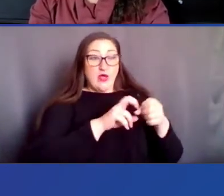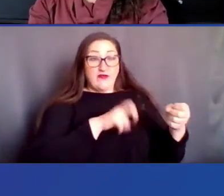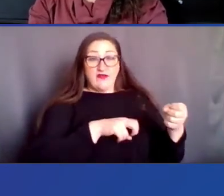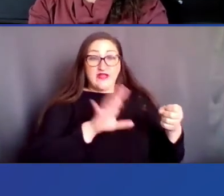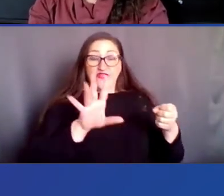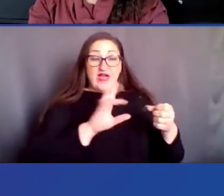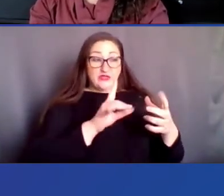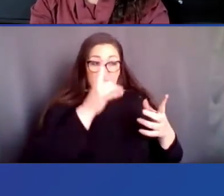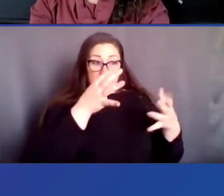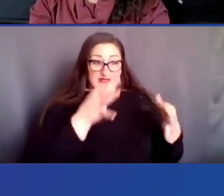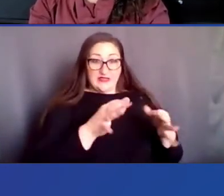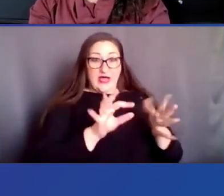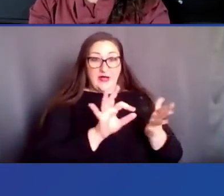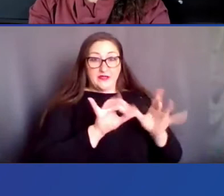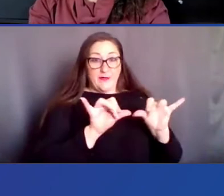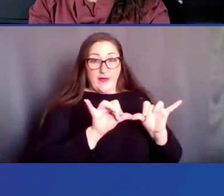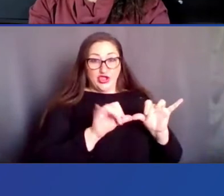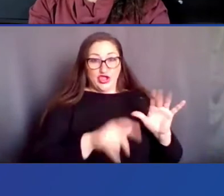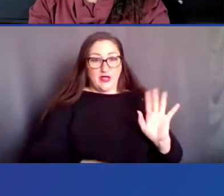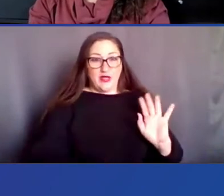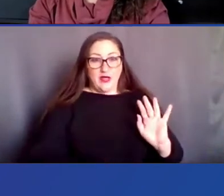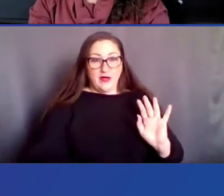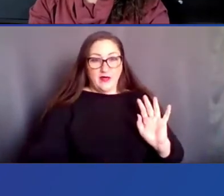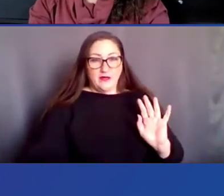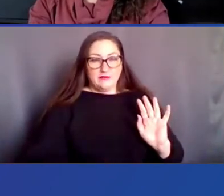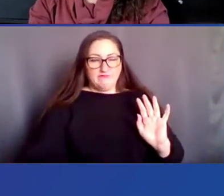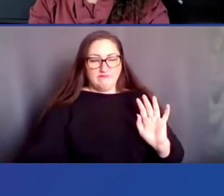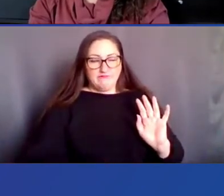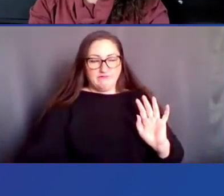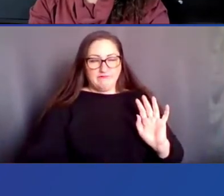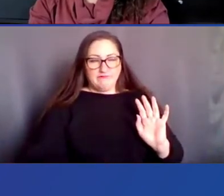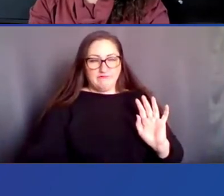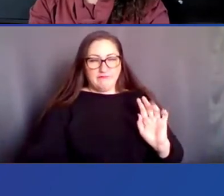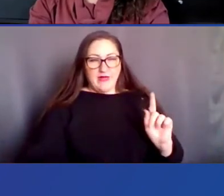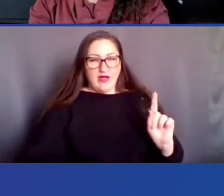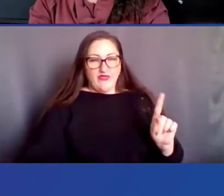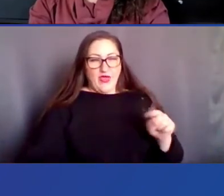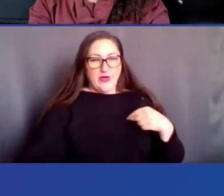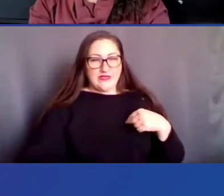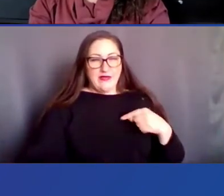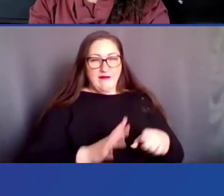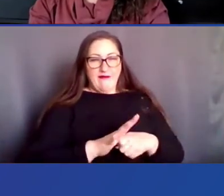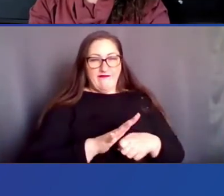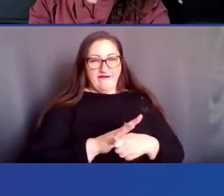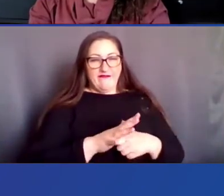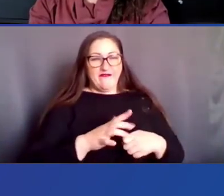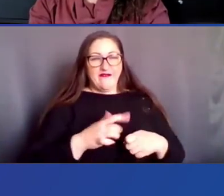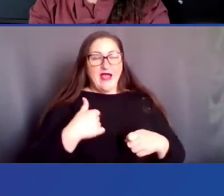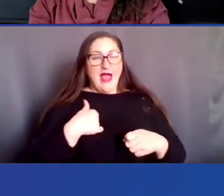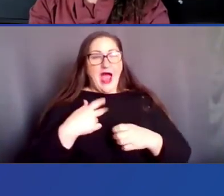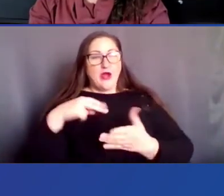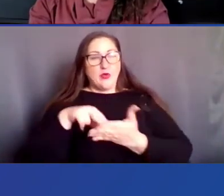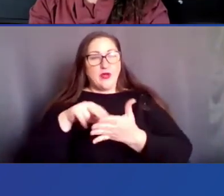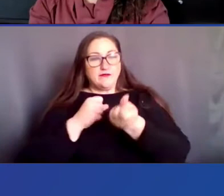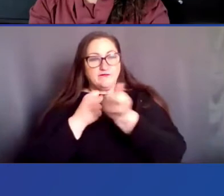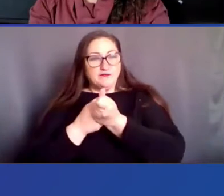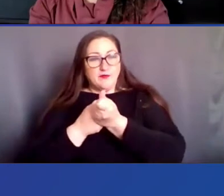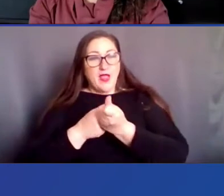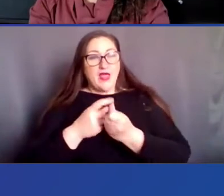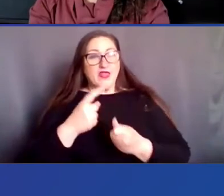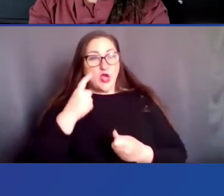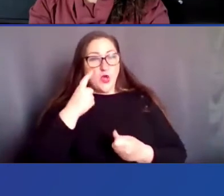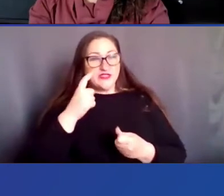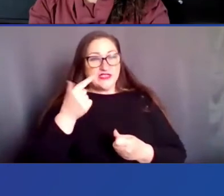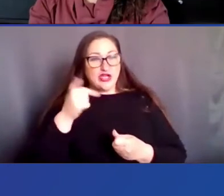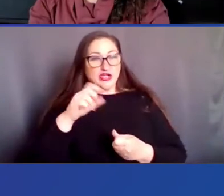well, but a big metric for us was how do we stand in solidarity with each other's struggles, given the fact that this tear gas is used against all